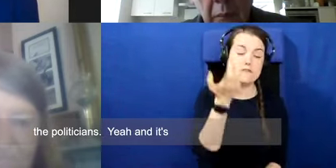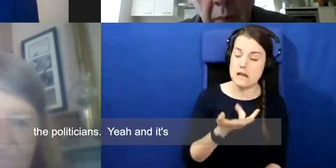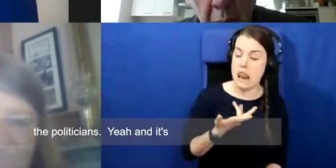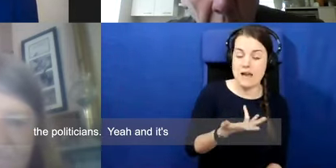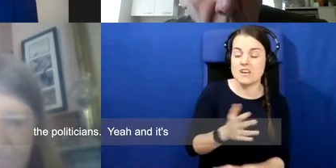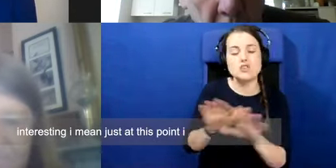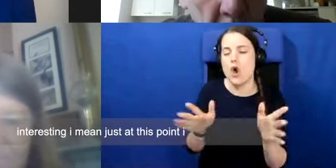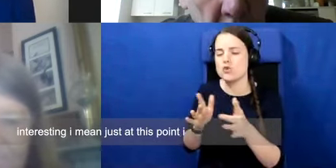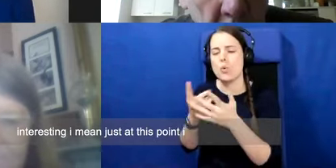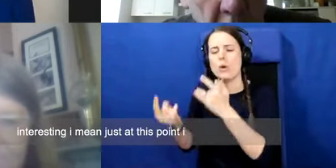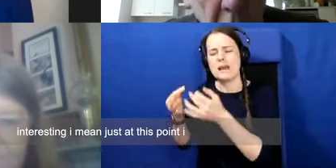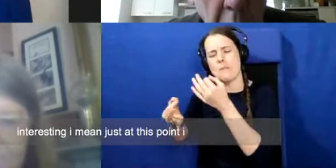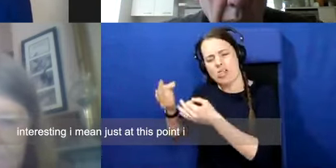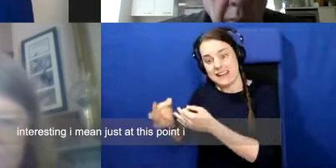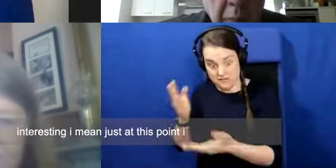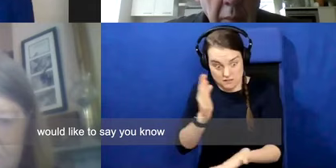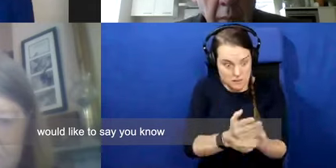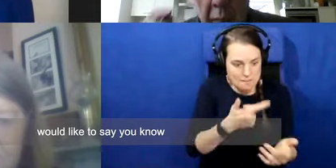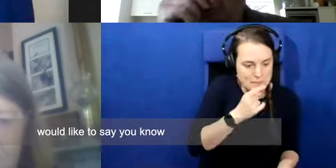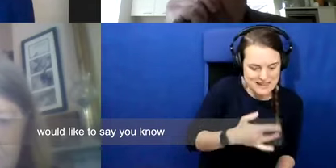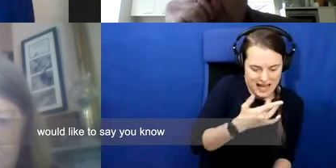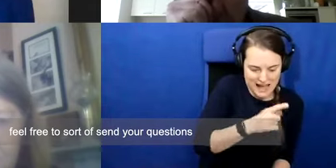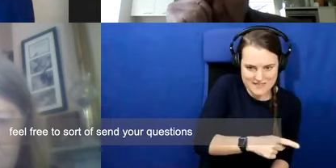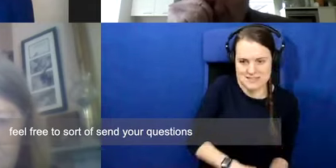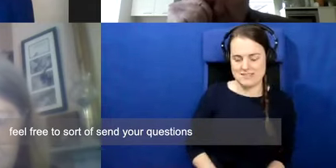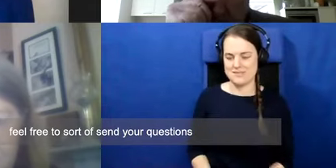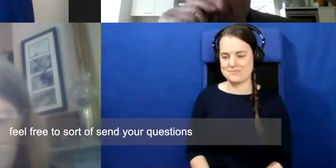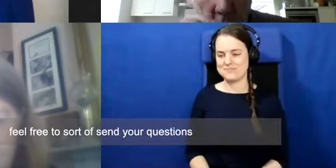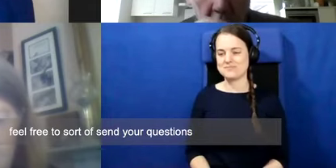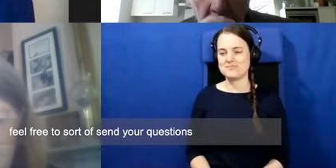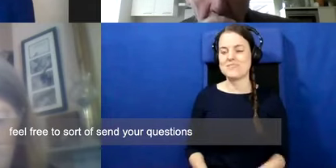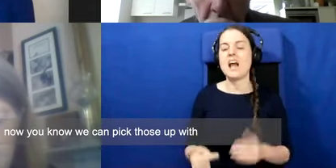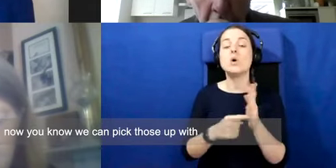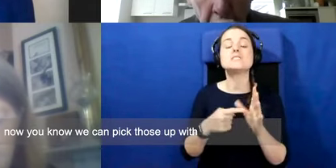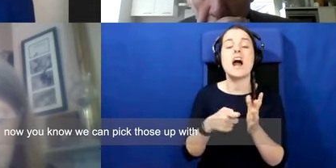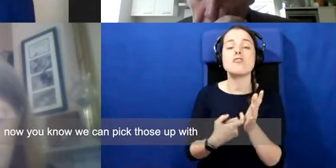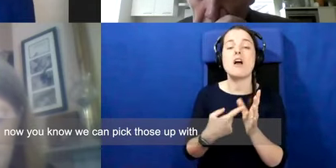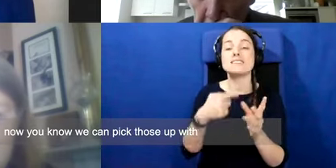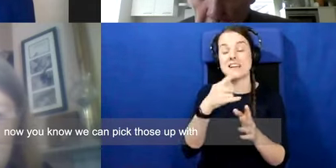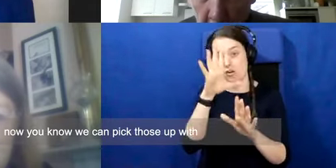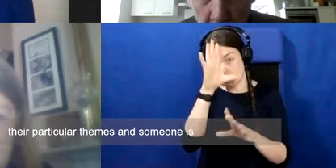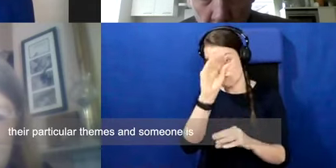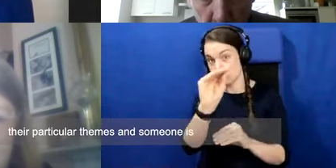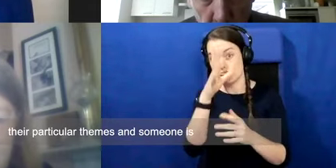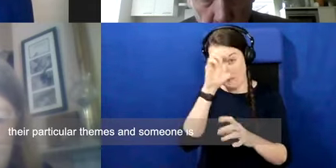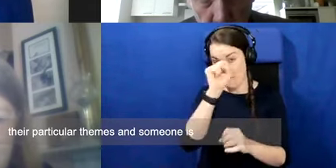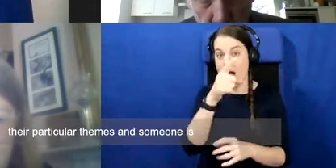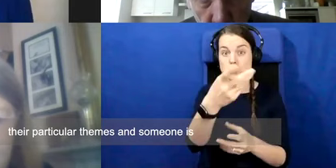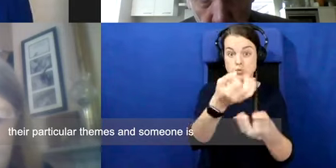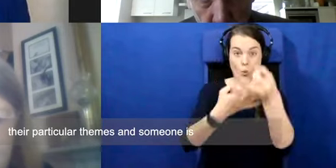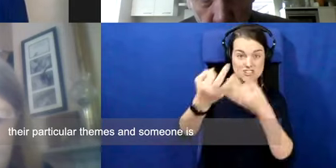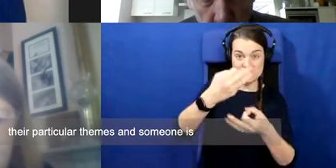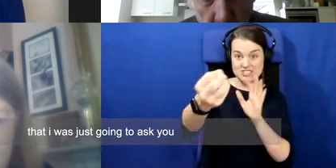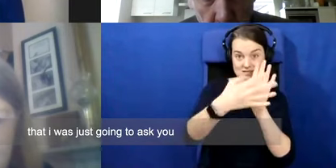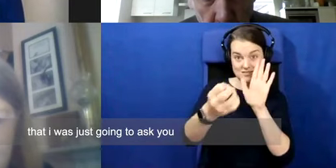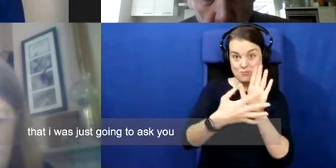Yeah. And it's interesting. I mean, just at this point, I would like to say, you know, feel free to sort of send your questions now, you know, we can pick those up with their particular themes. And someone that